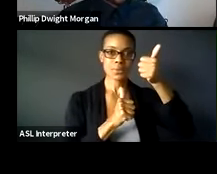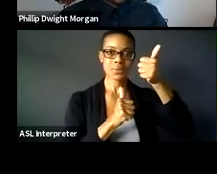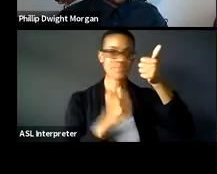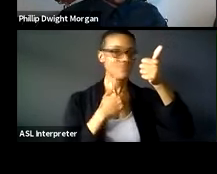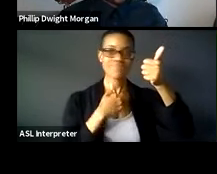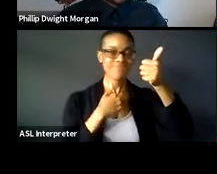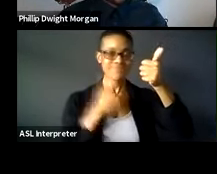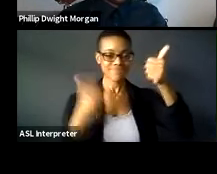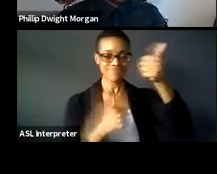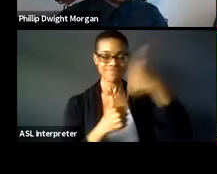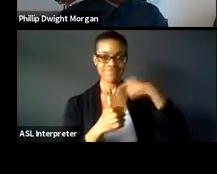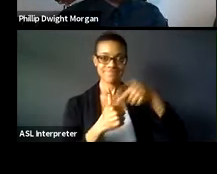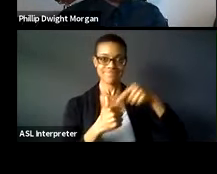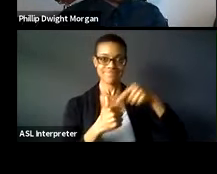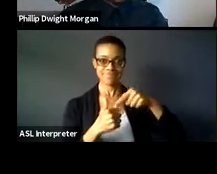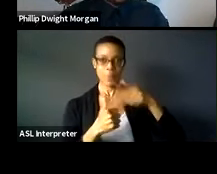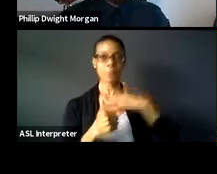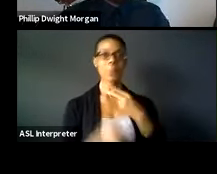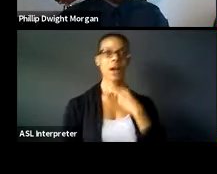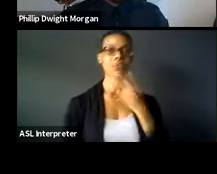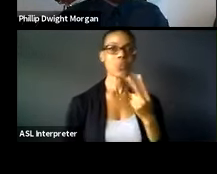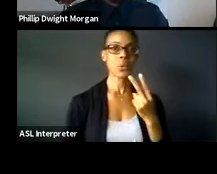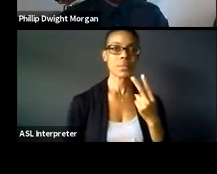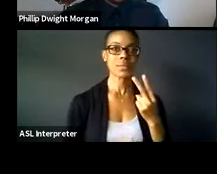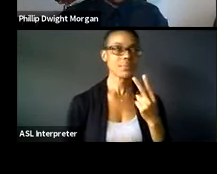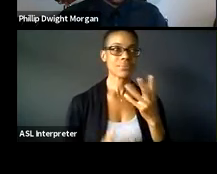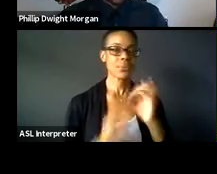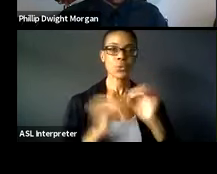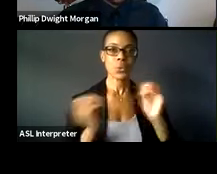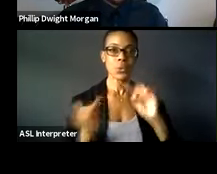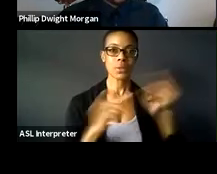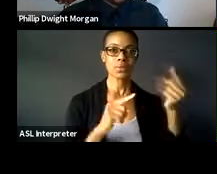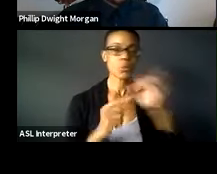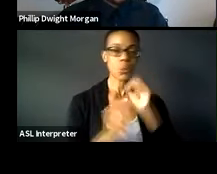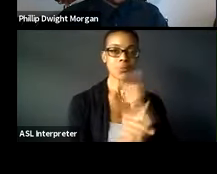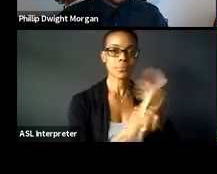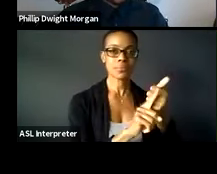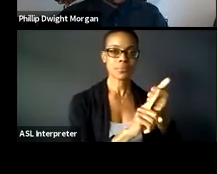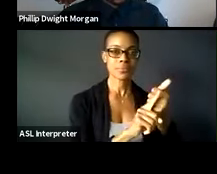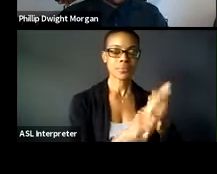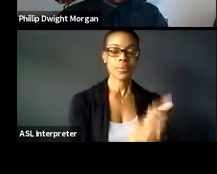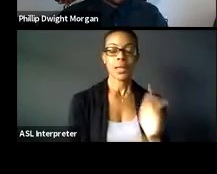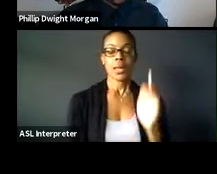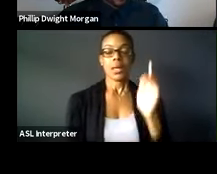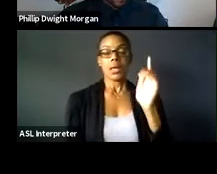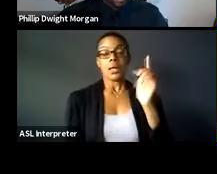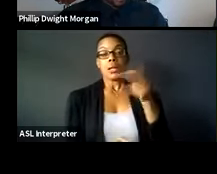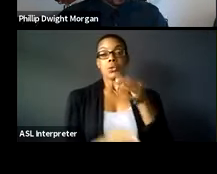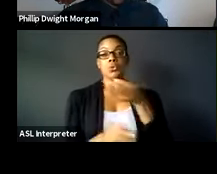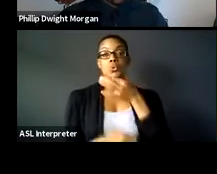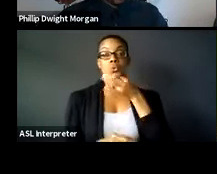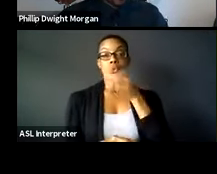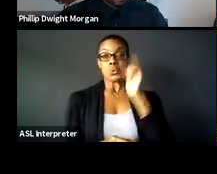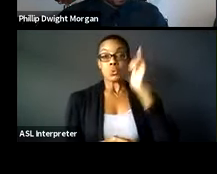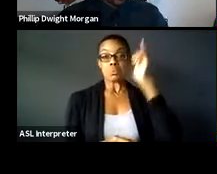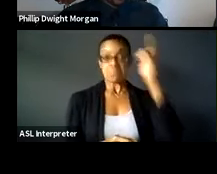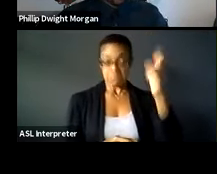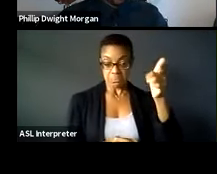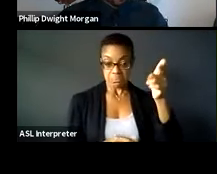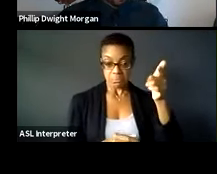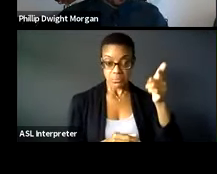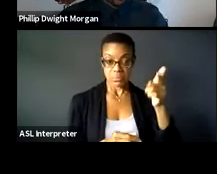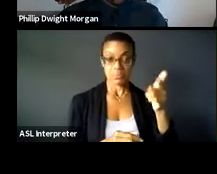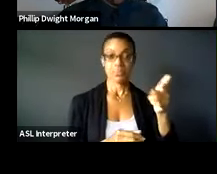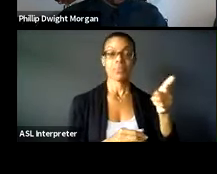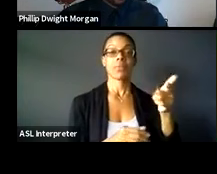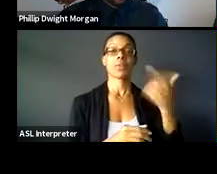to actually even make a difference. And this shit's still happening. Shortly thereafter, we took ourselves out